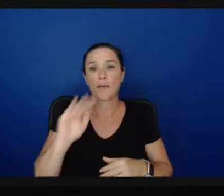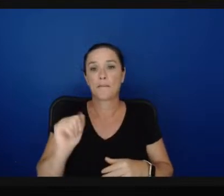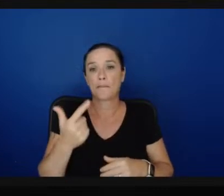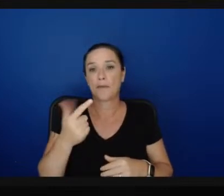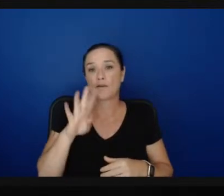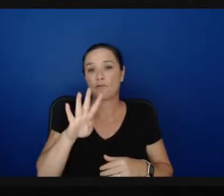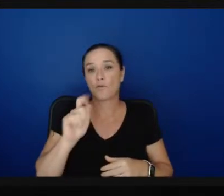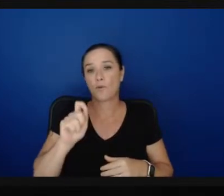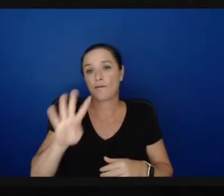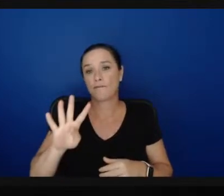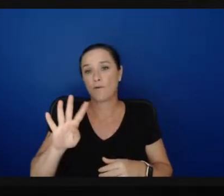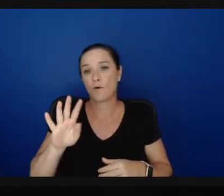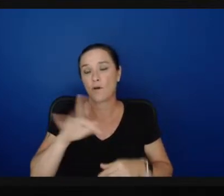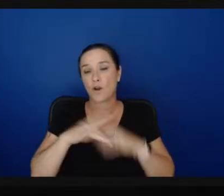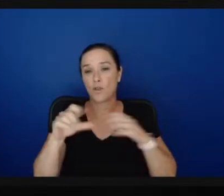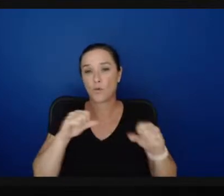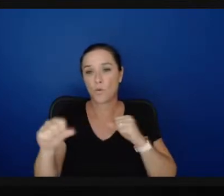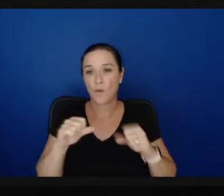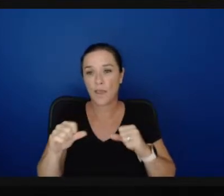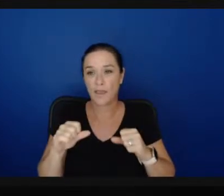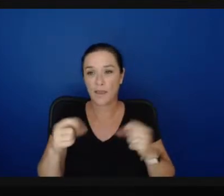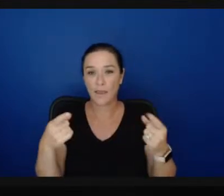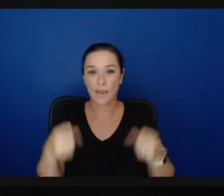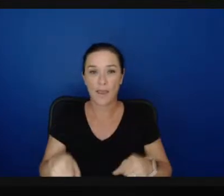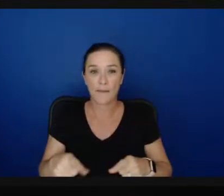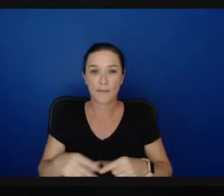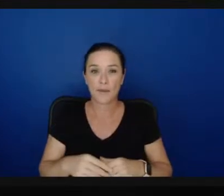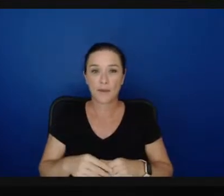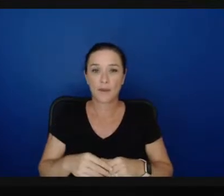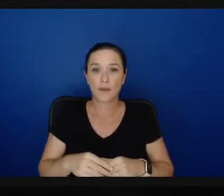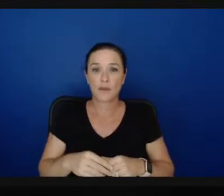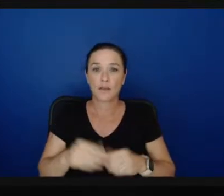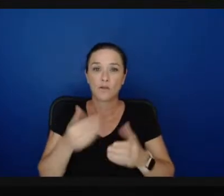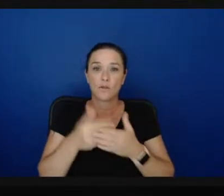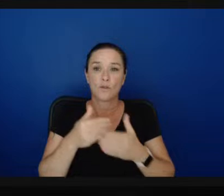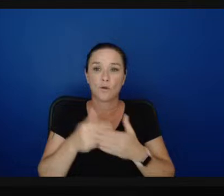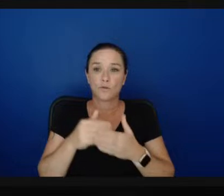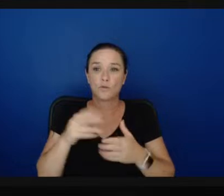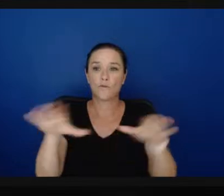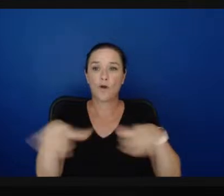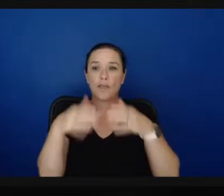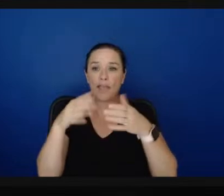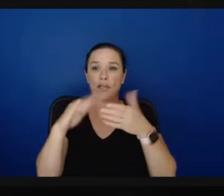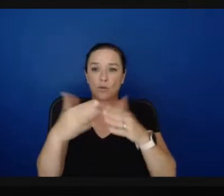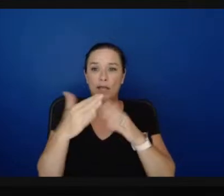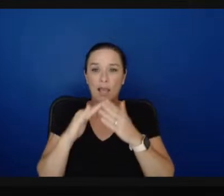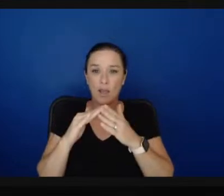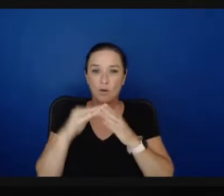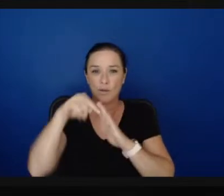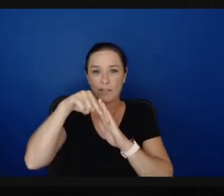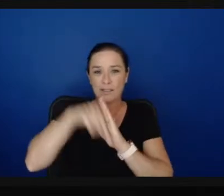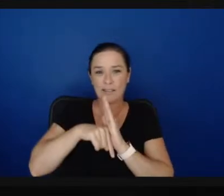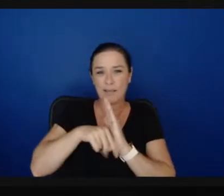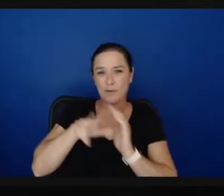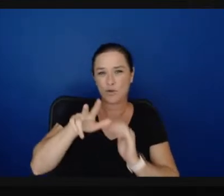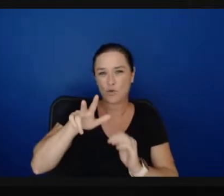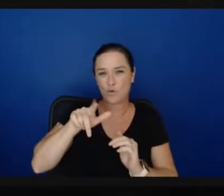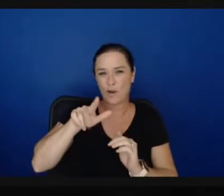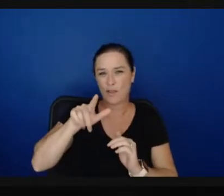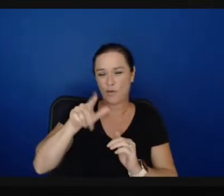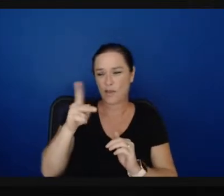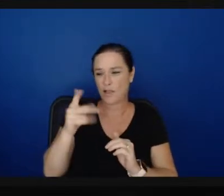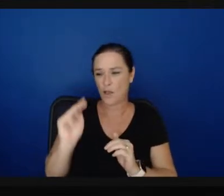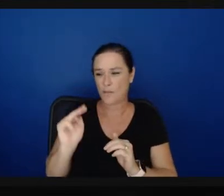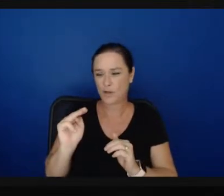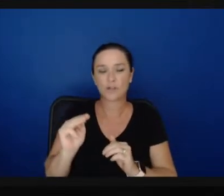4.4 earthquake, Wednesday, December 6th, near the town of Volcano, at a depth of 23 kilometers, 14 miles below